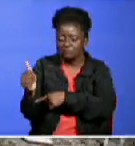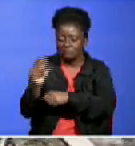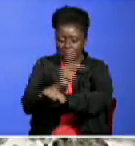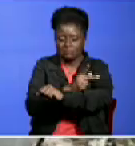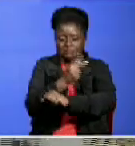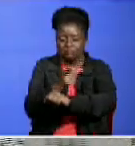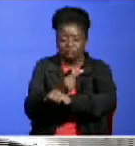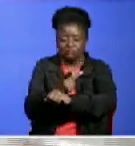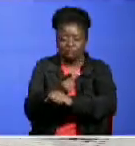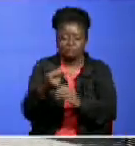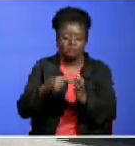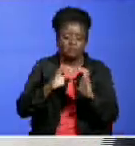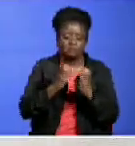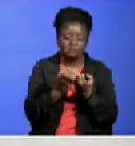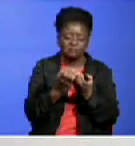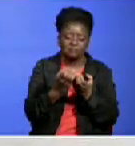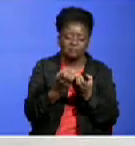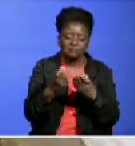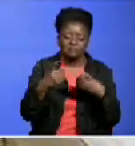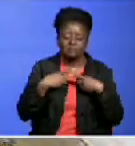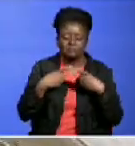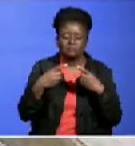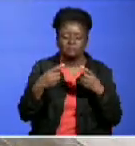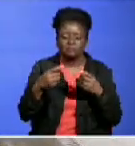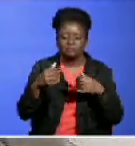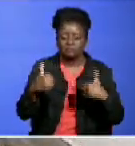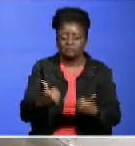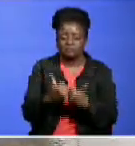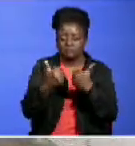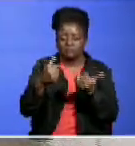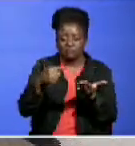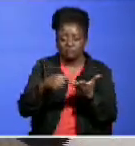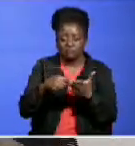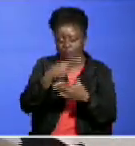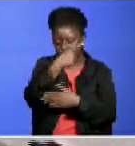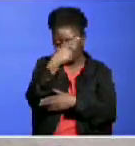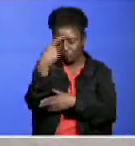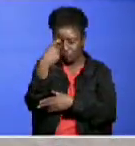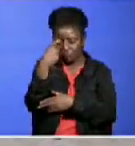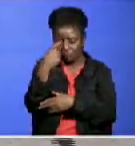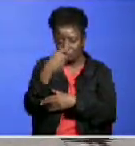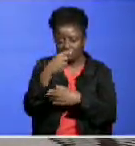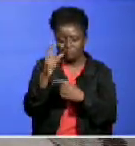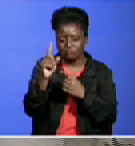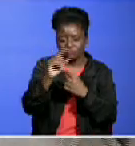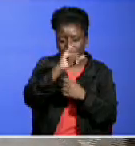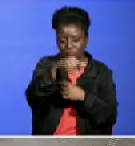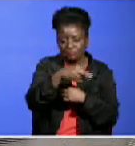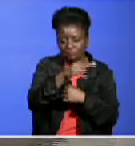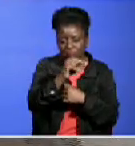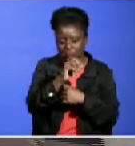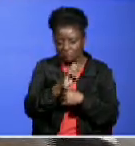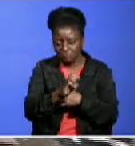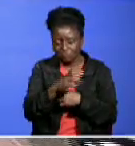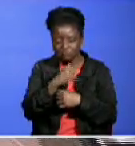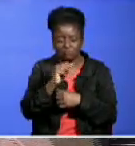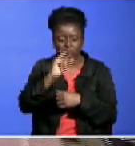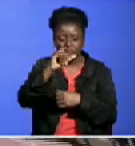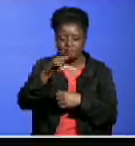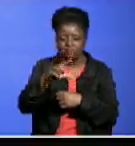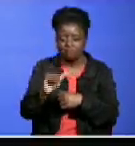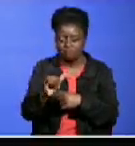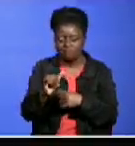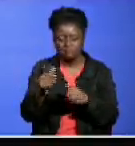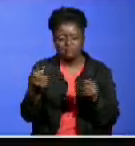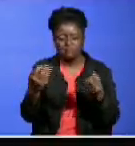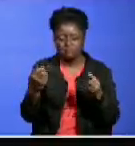of challenges this summer, meeting the island's electricity needs, as the months of June and July saw the capital plagued with numerous power outages as